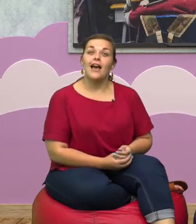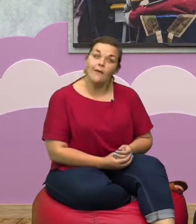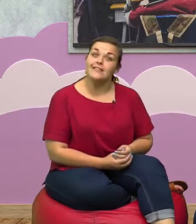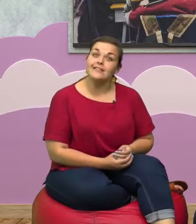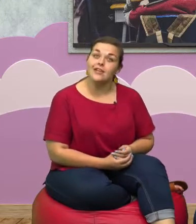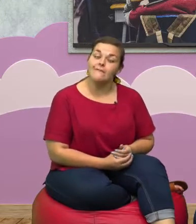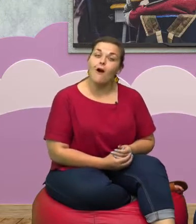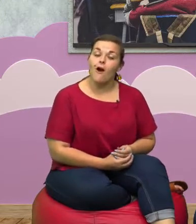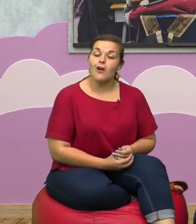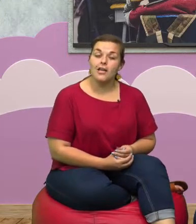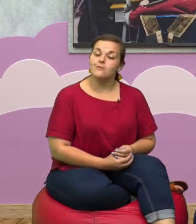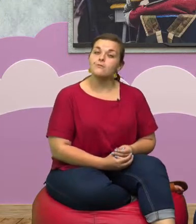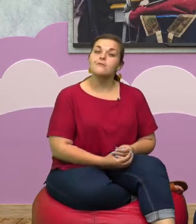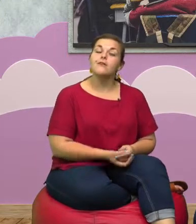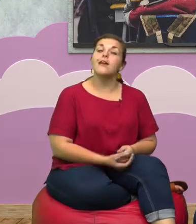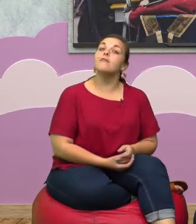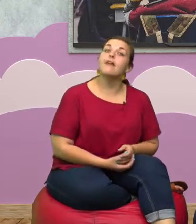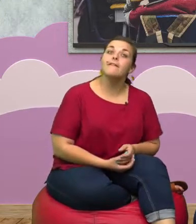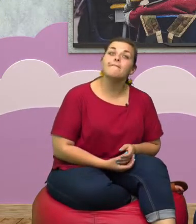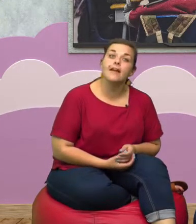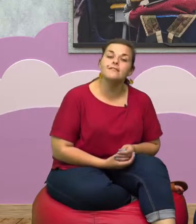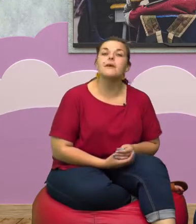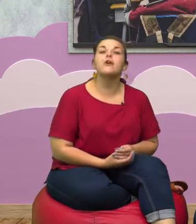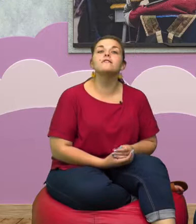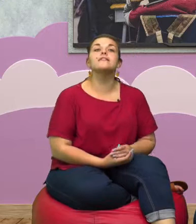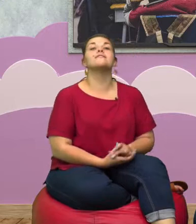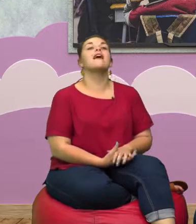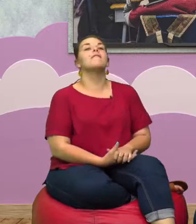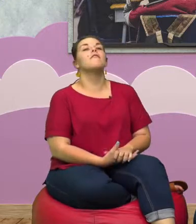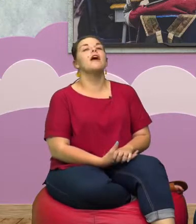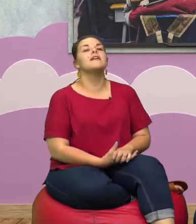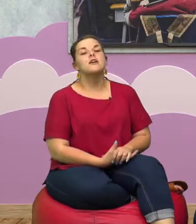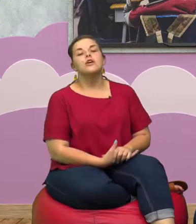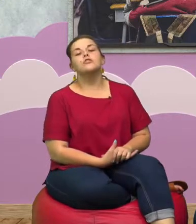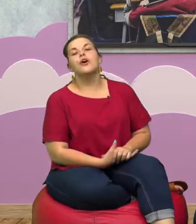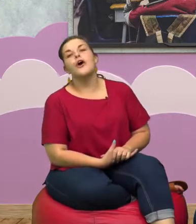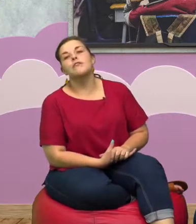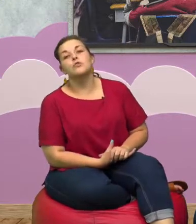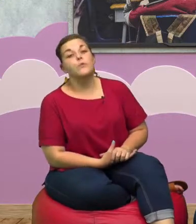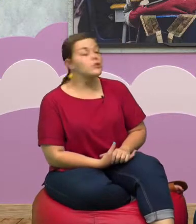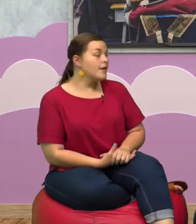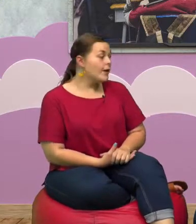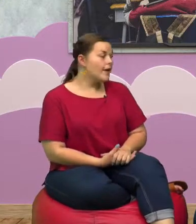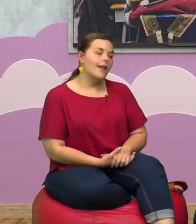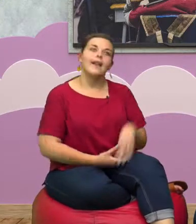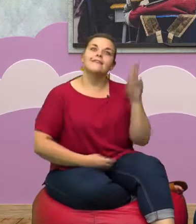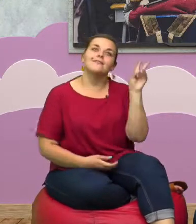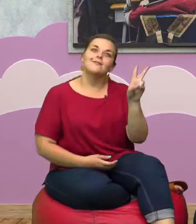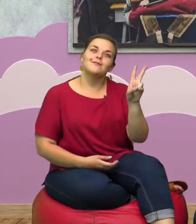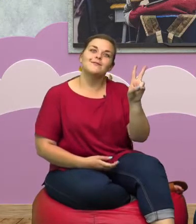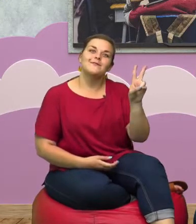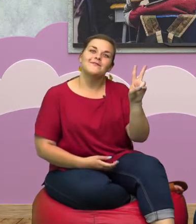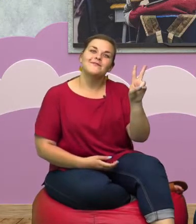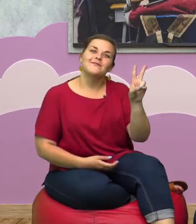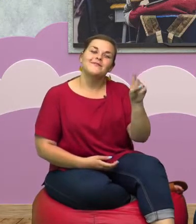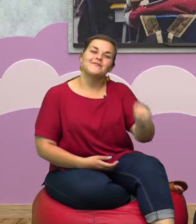see our teacher for our online school. So get ready, friends, because it is time for us to go over to week 21, lesson